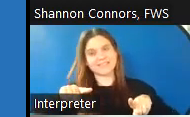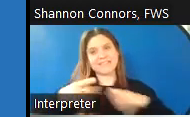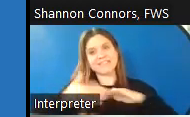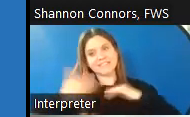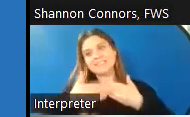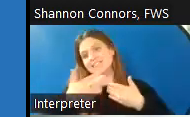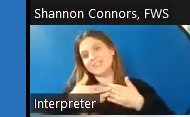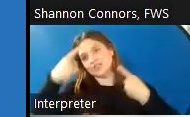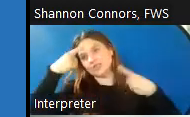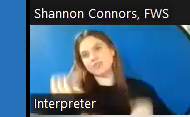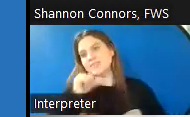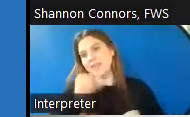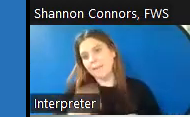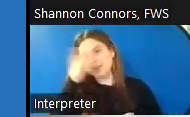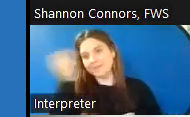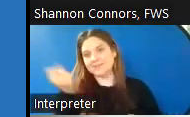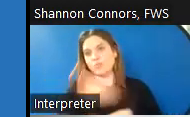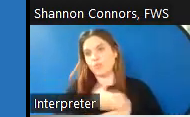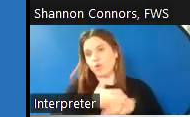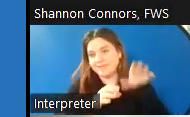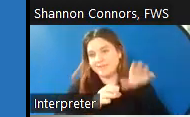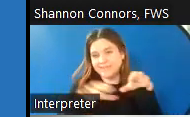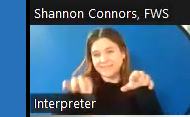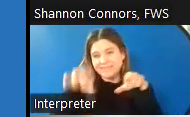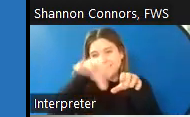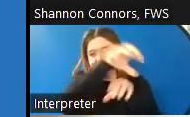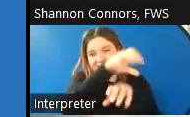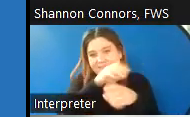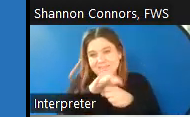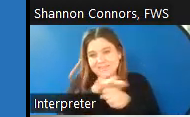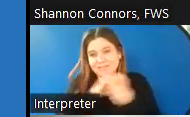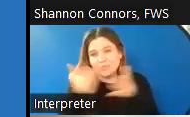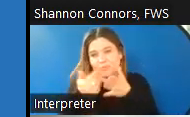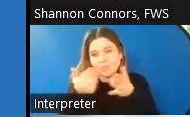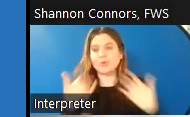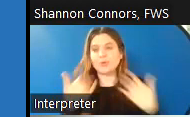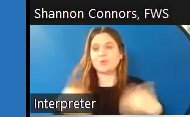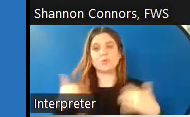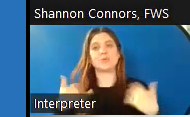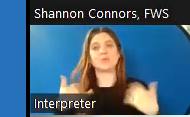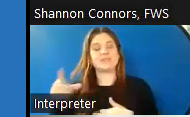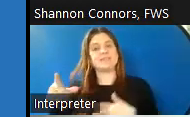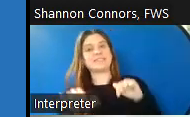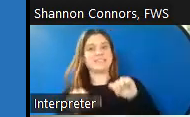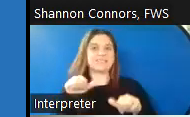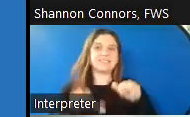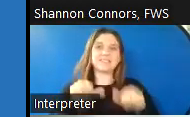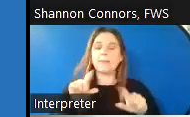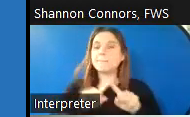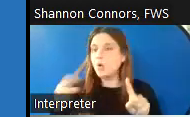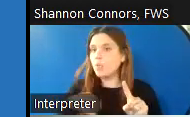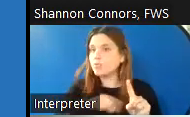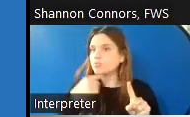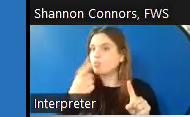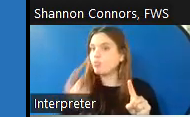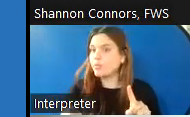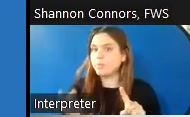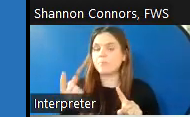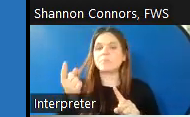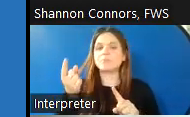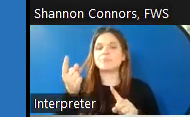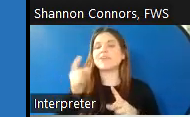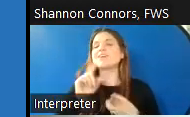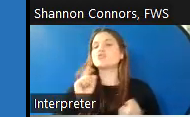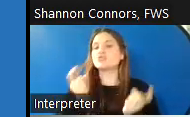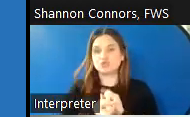compact areas, you know. But what we did do is say that they have fluctuating, changing conditions,